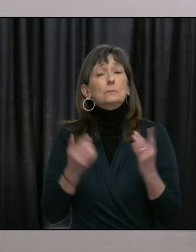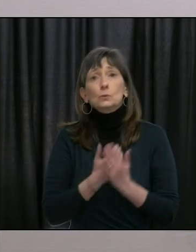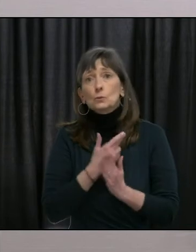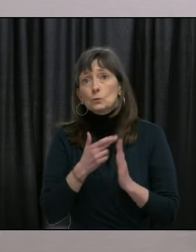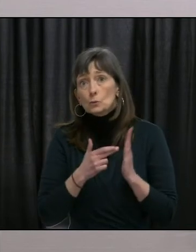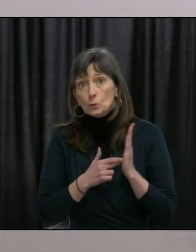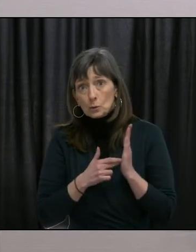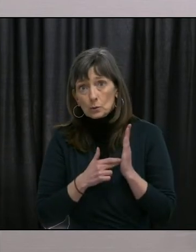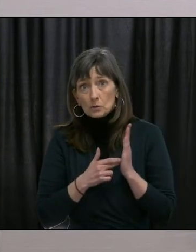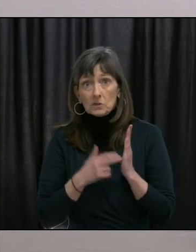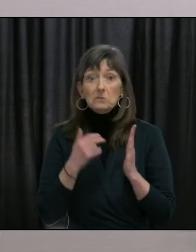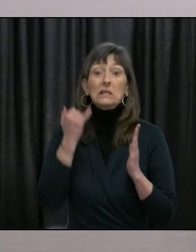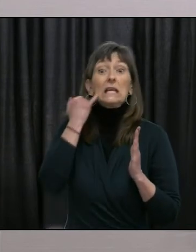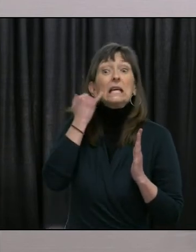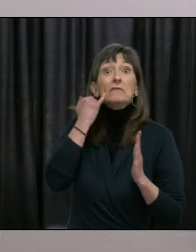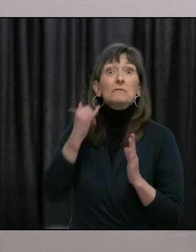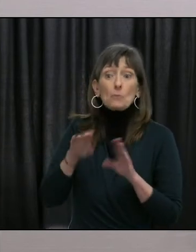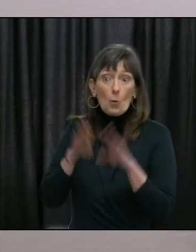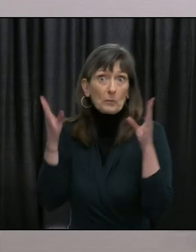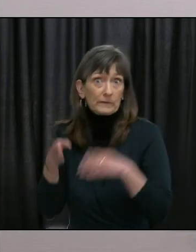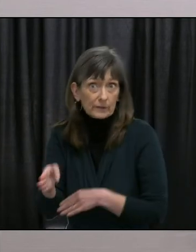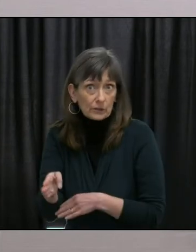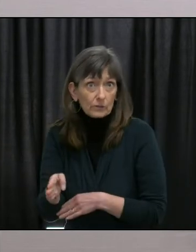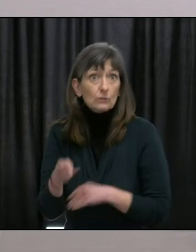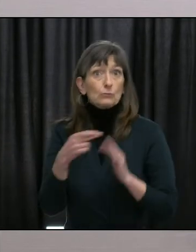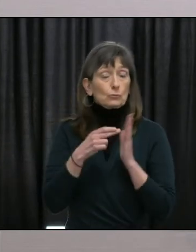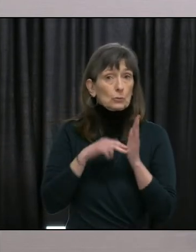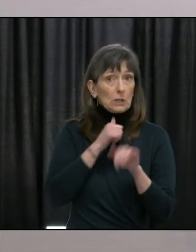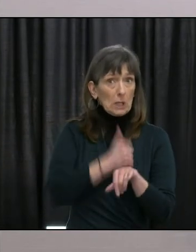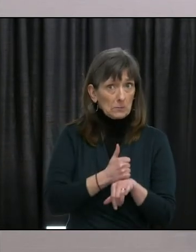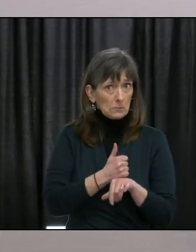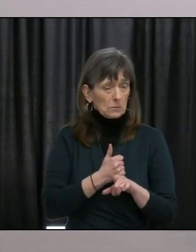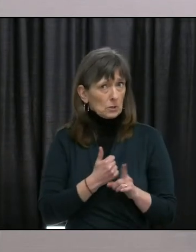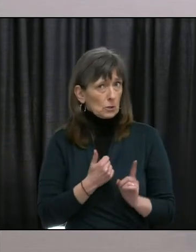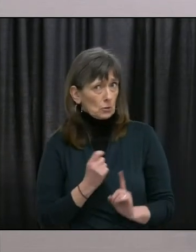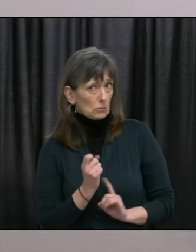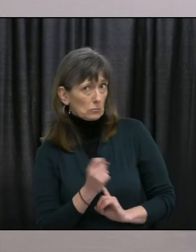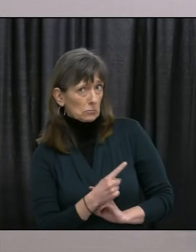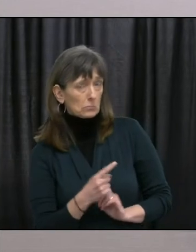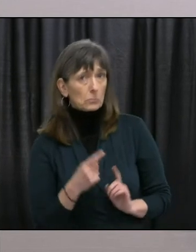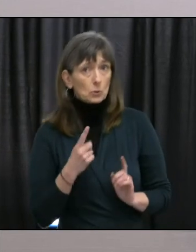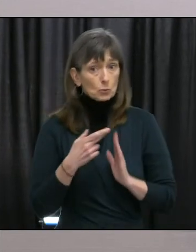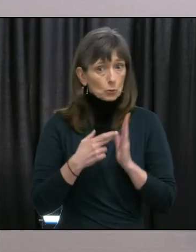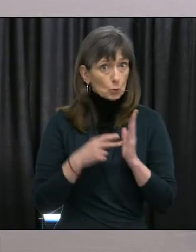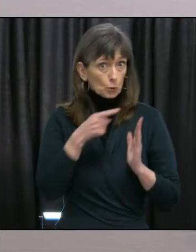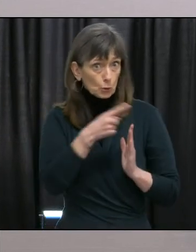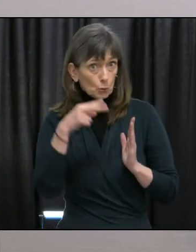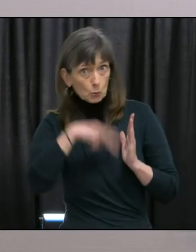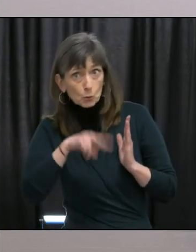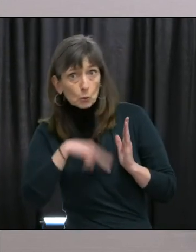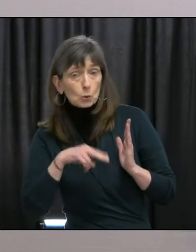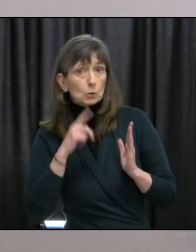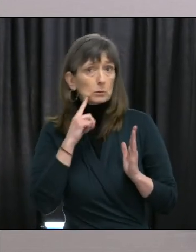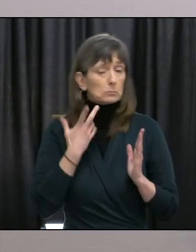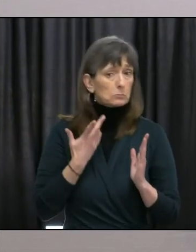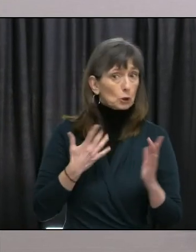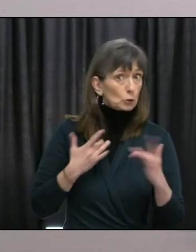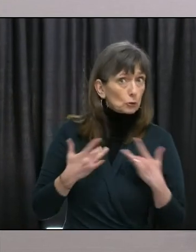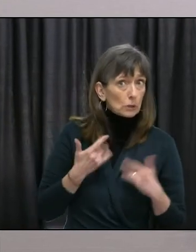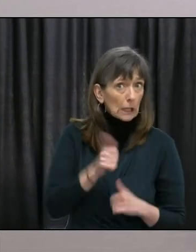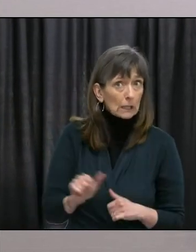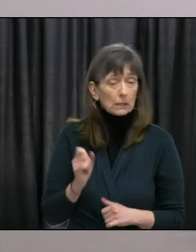fishery goes ahead. Dr. Fitzgerald, you would have reviewed those rules. What do you think of them? Are you worried about any specific measures? And